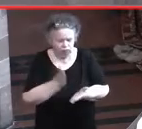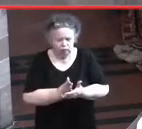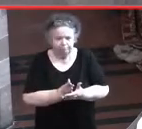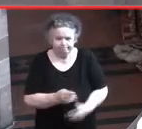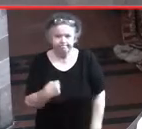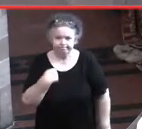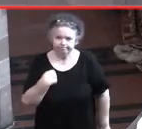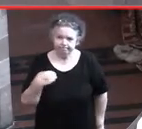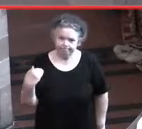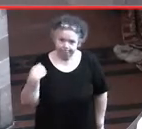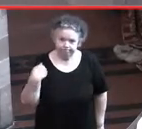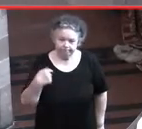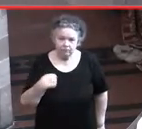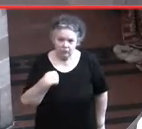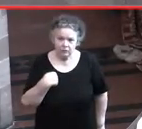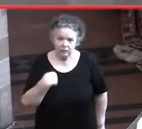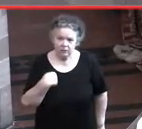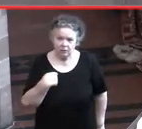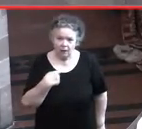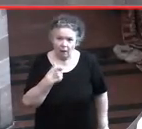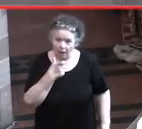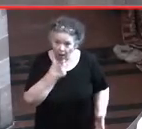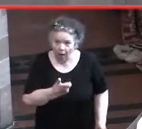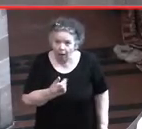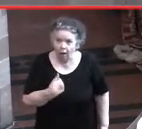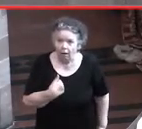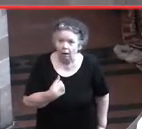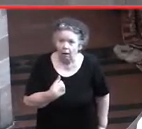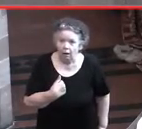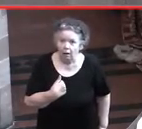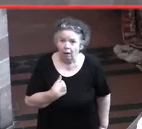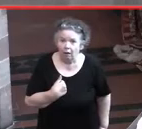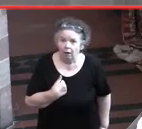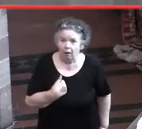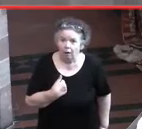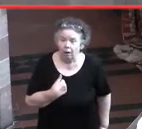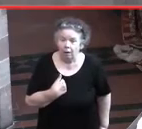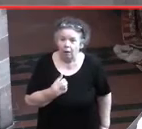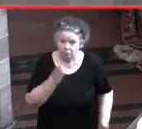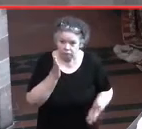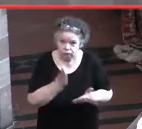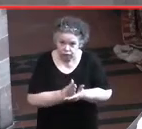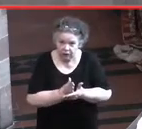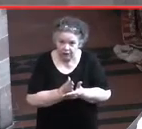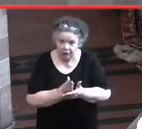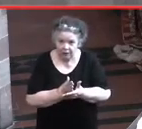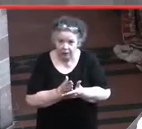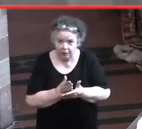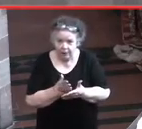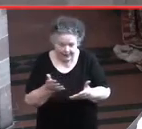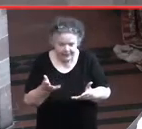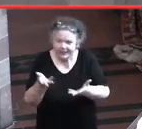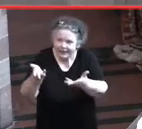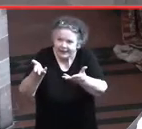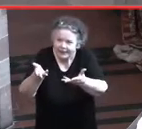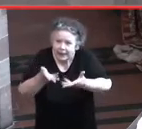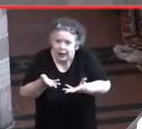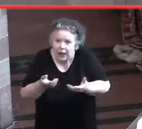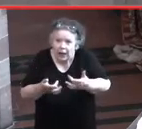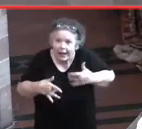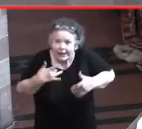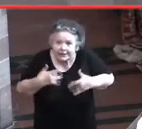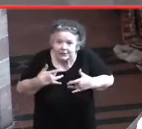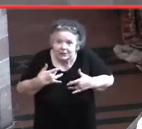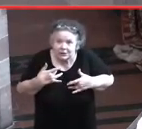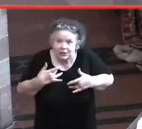his call, astonishing as it seems. It's a real injection of energy that